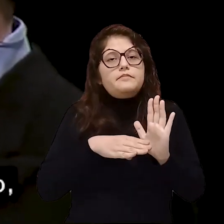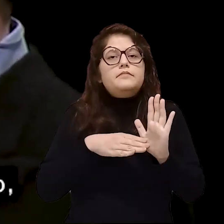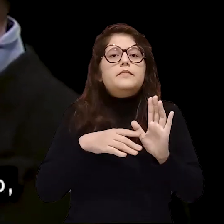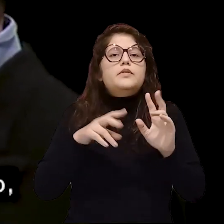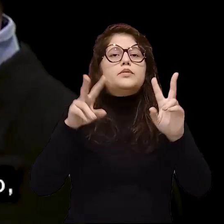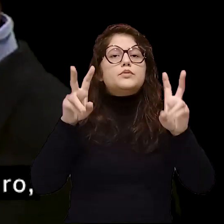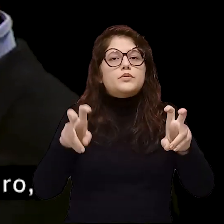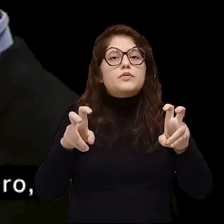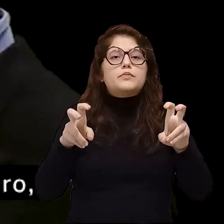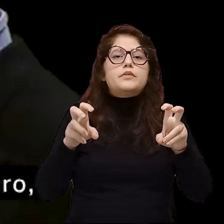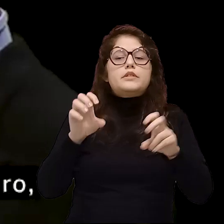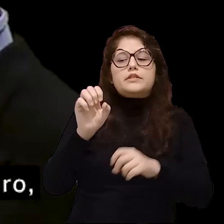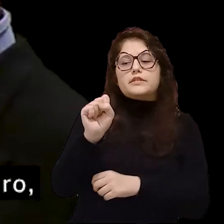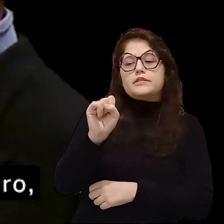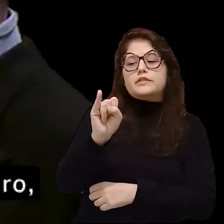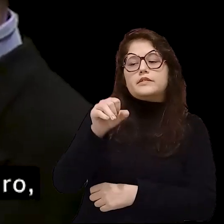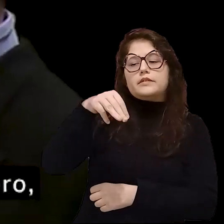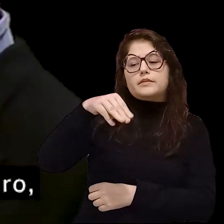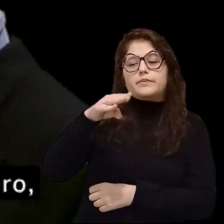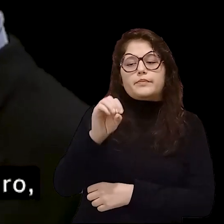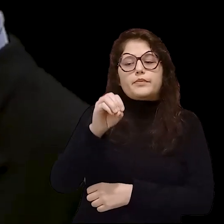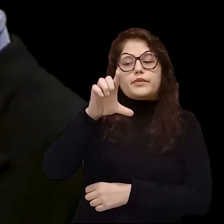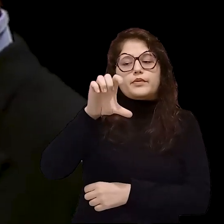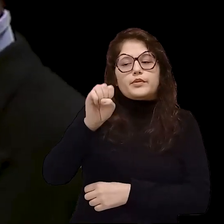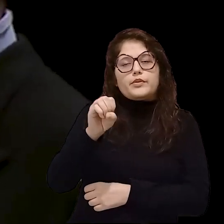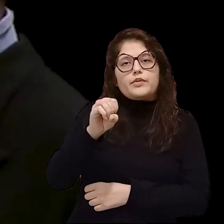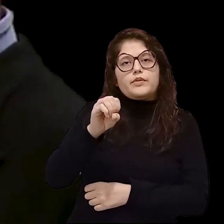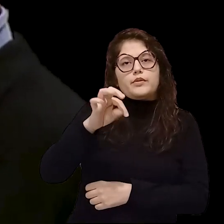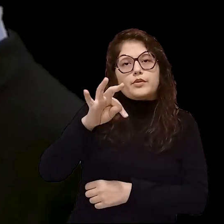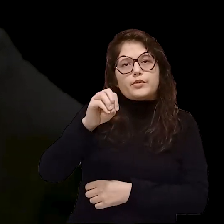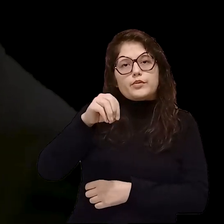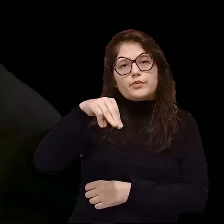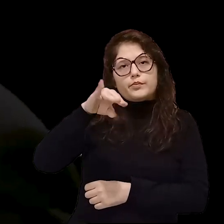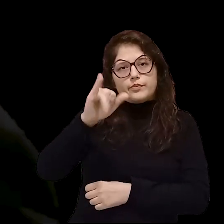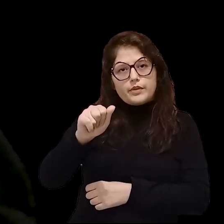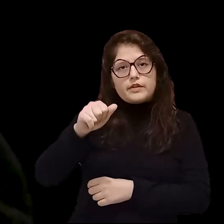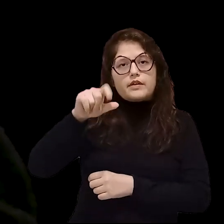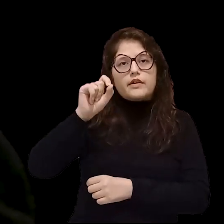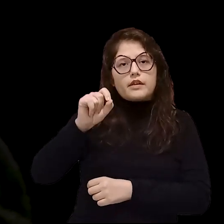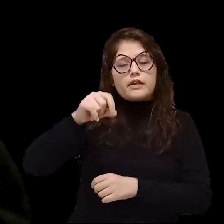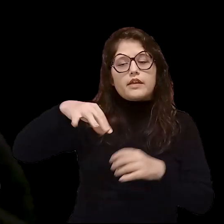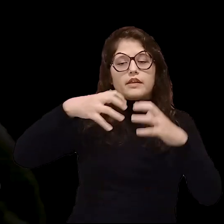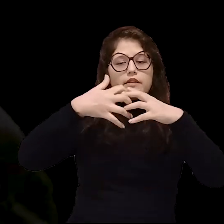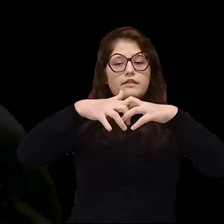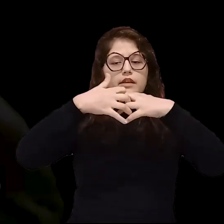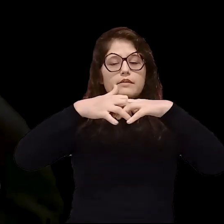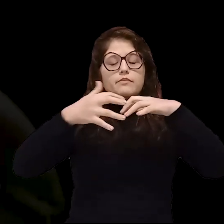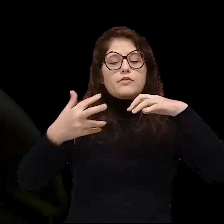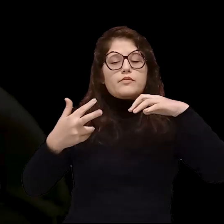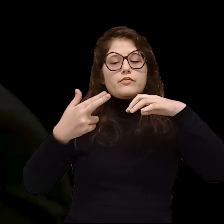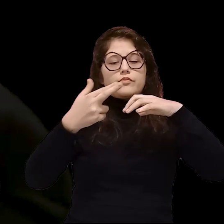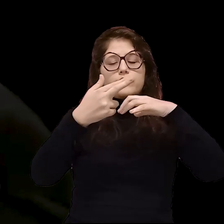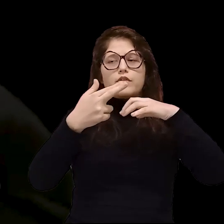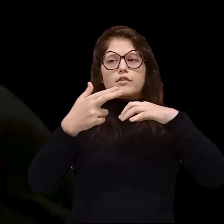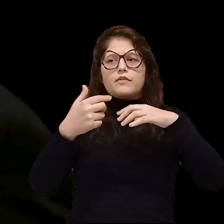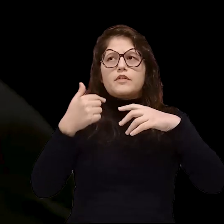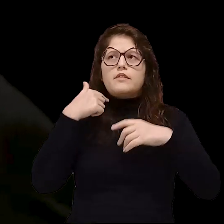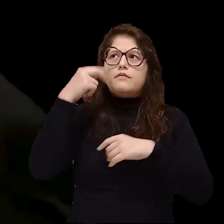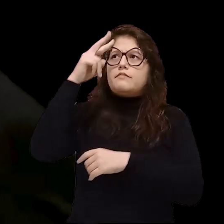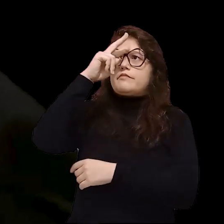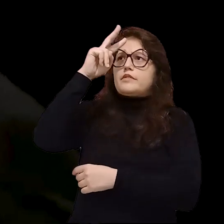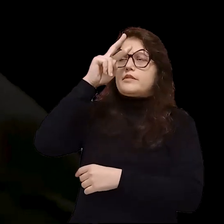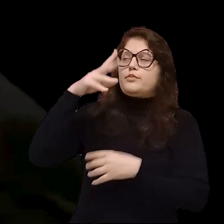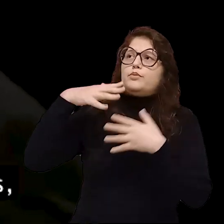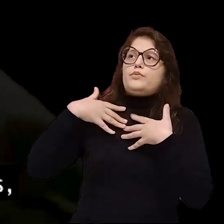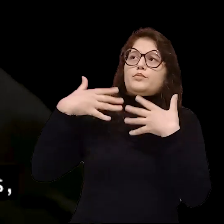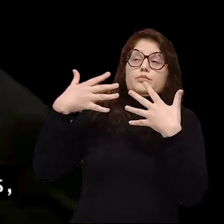for a procedure called a cingulotomy, which is a brain surgery, and I think I'm going to give that a try. And I remember being amazed at that point to